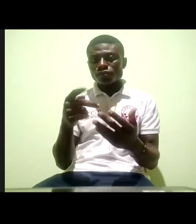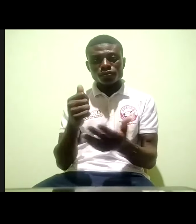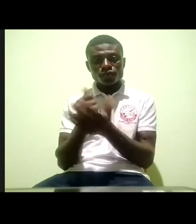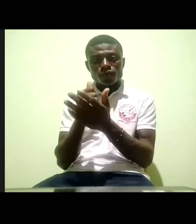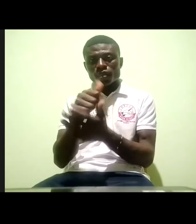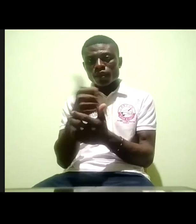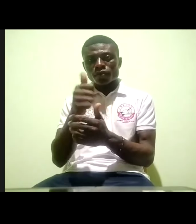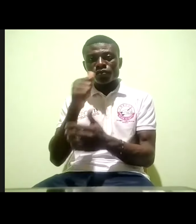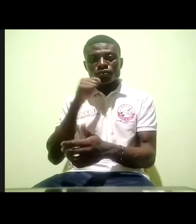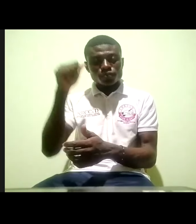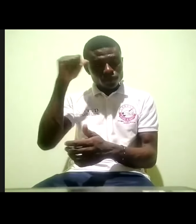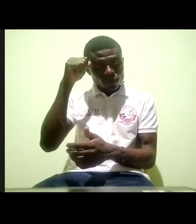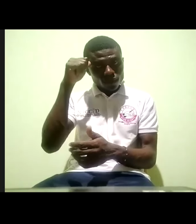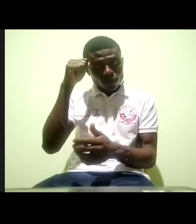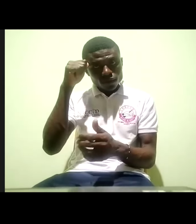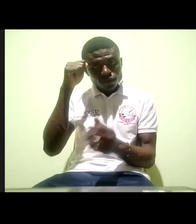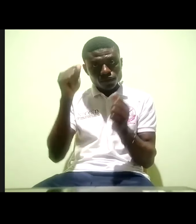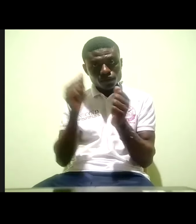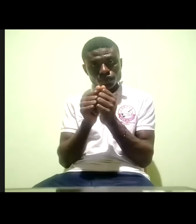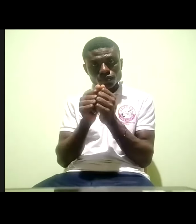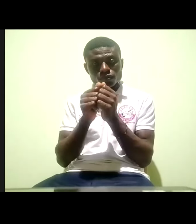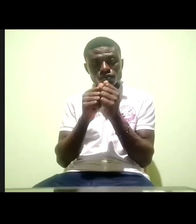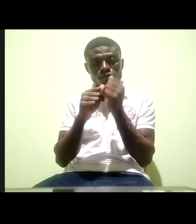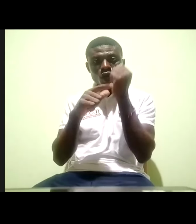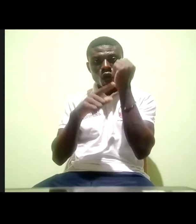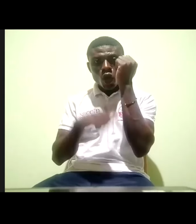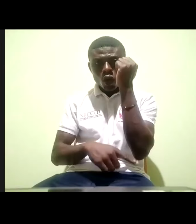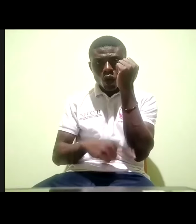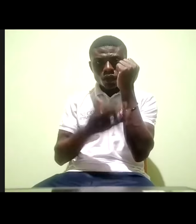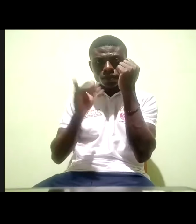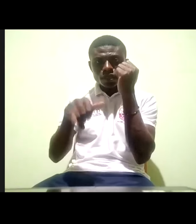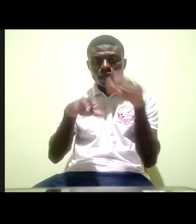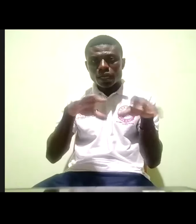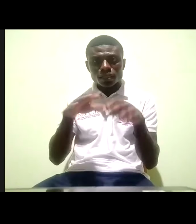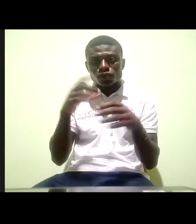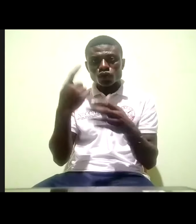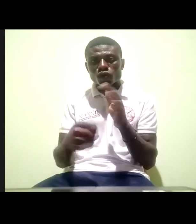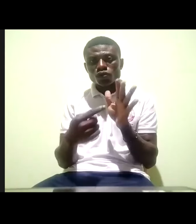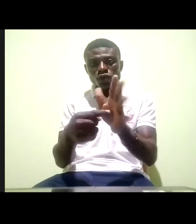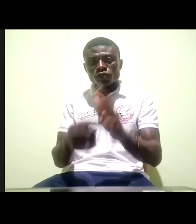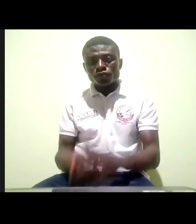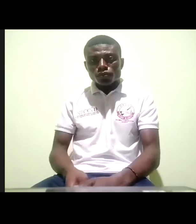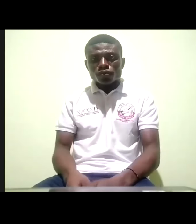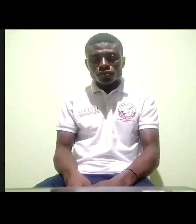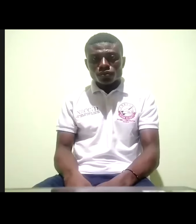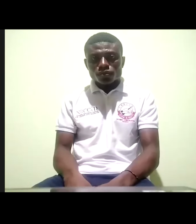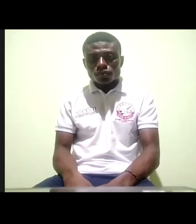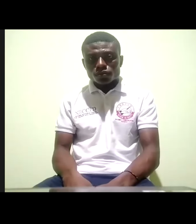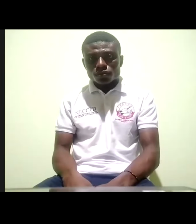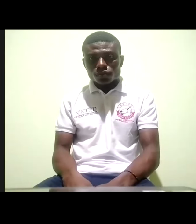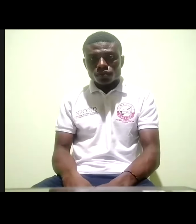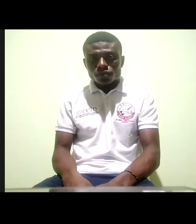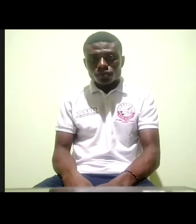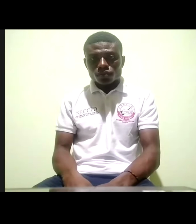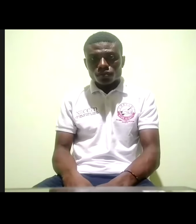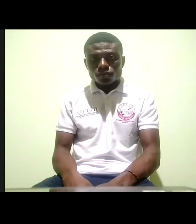with low syndrome that reacts outside what is happening presently? I'm not sure